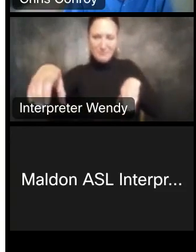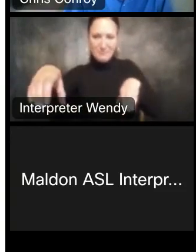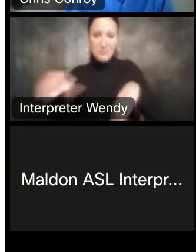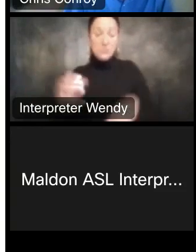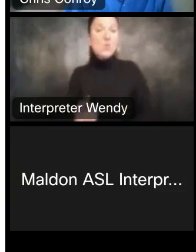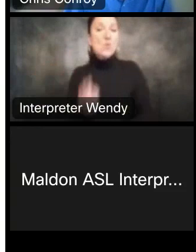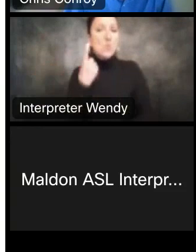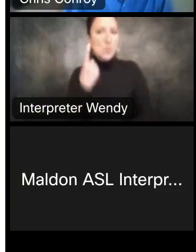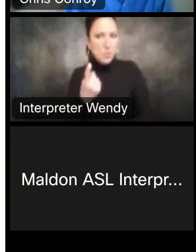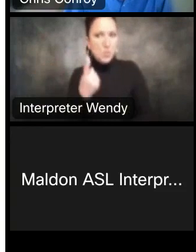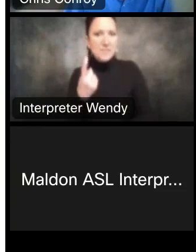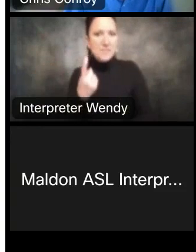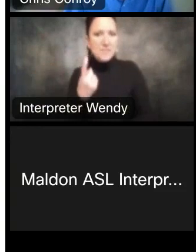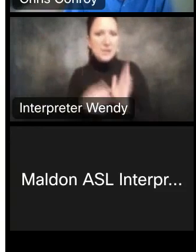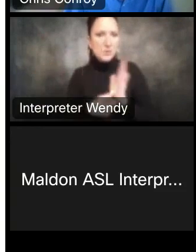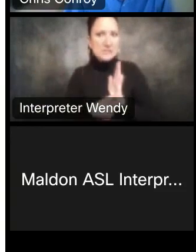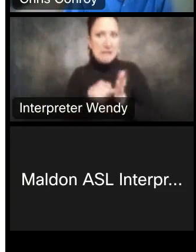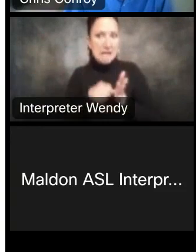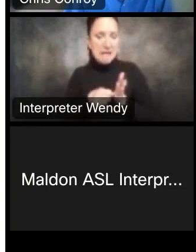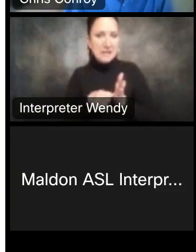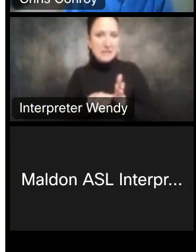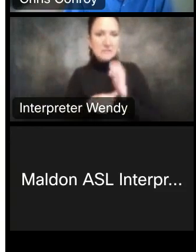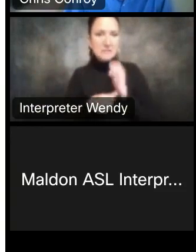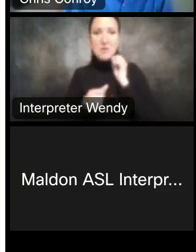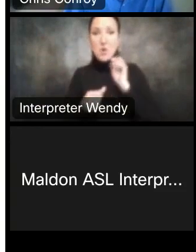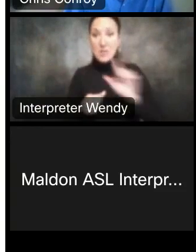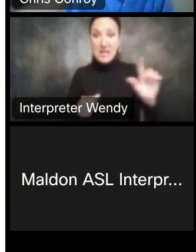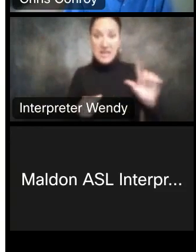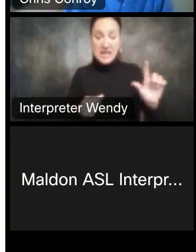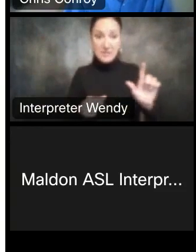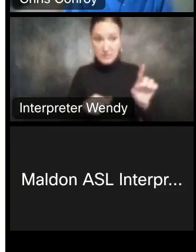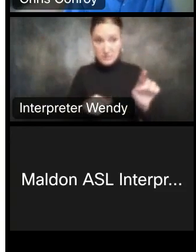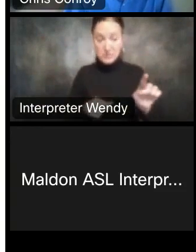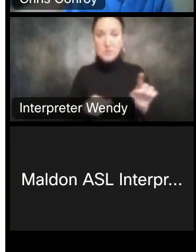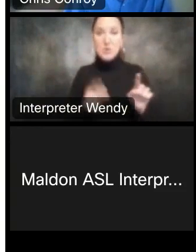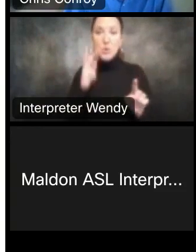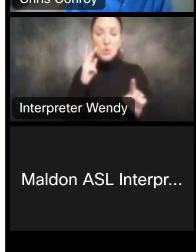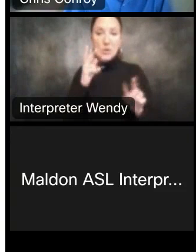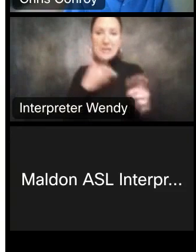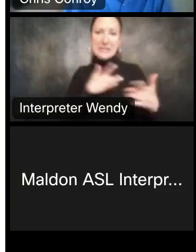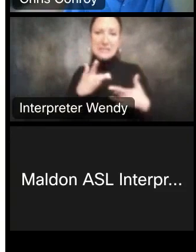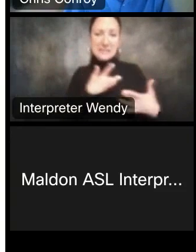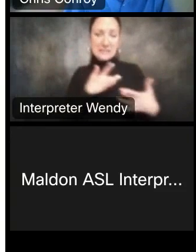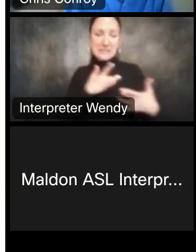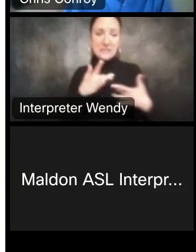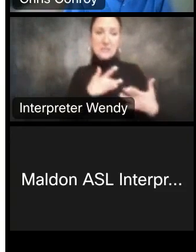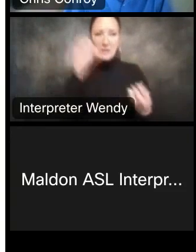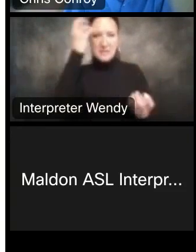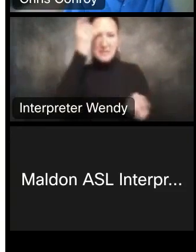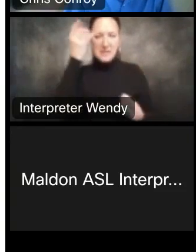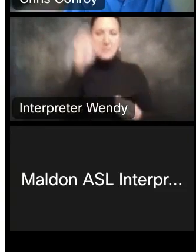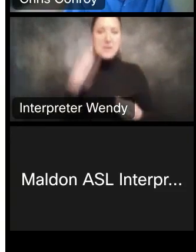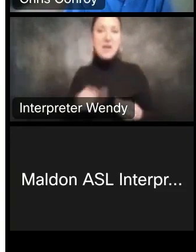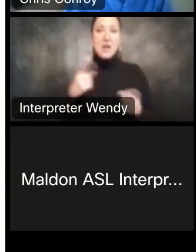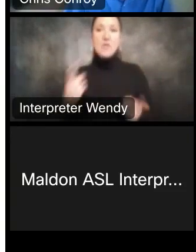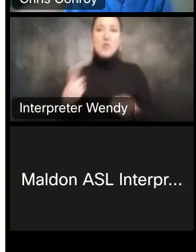we're looking at that is highlighted here in the bullets on the left is we're considering looking at an additional crosswalk in